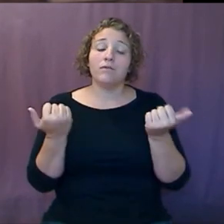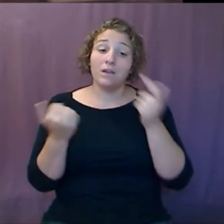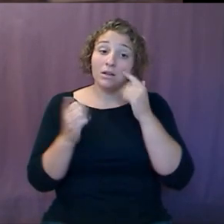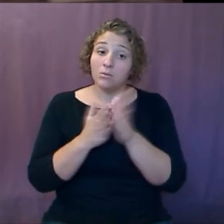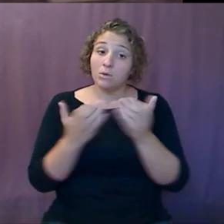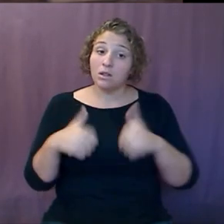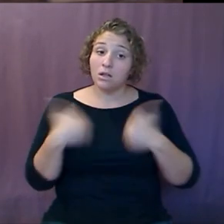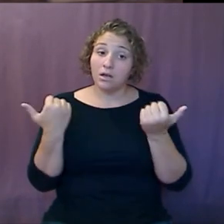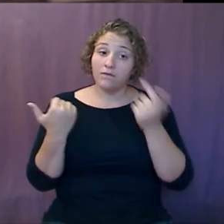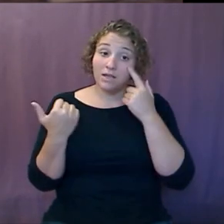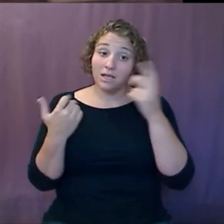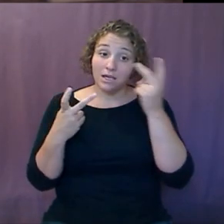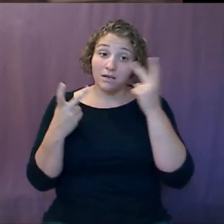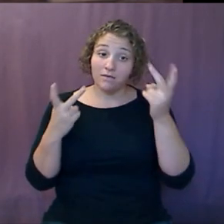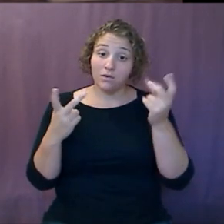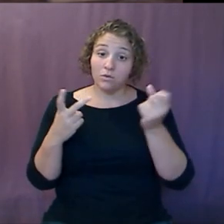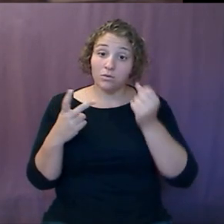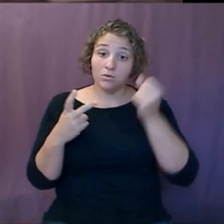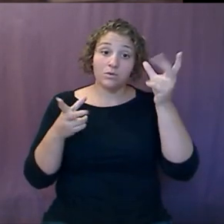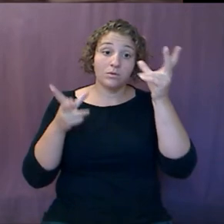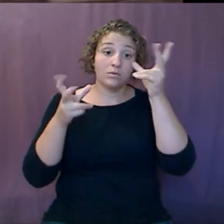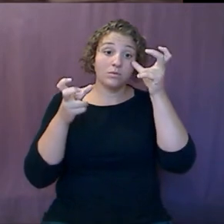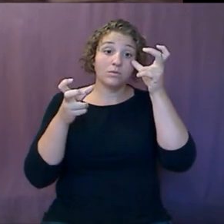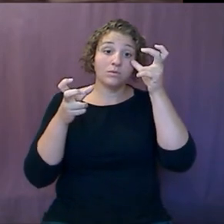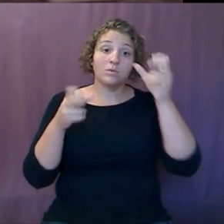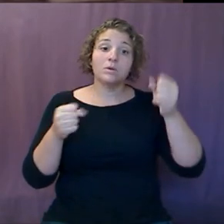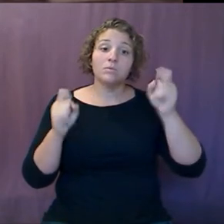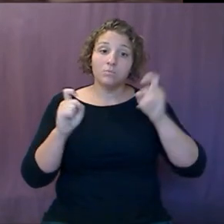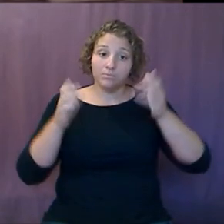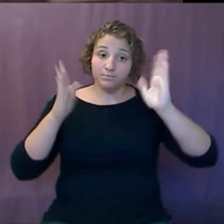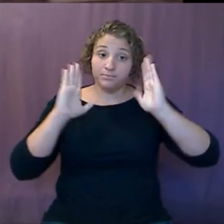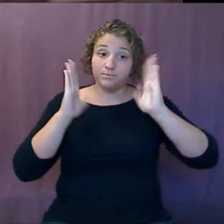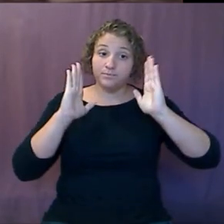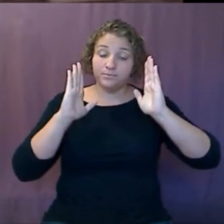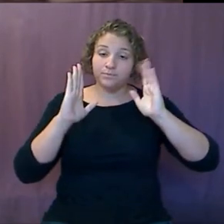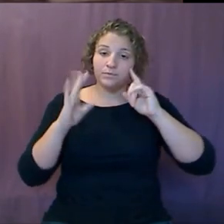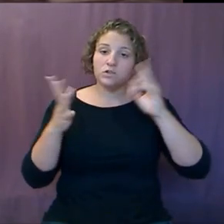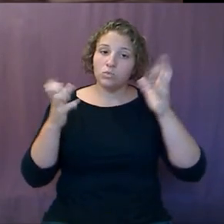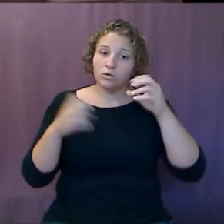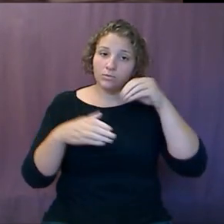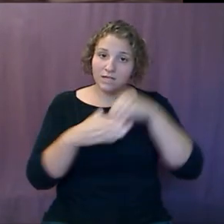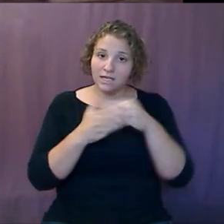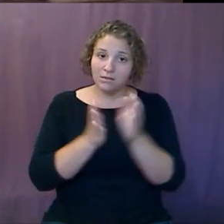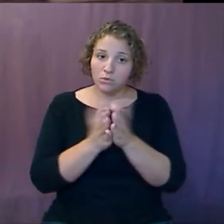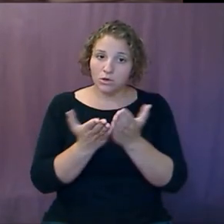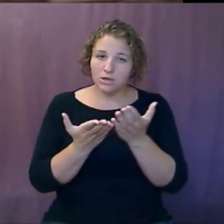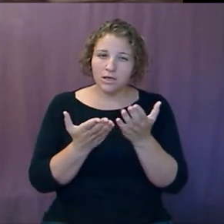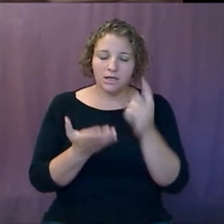let him hear and quite simply you want to be in this book and how do you get into this book